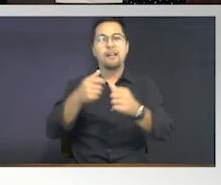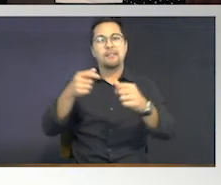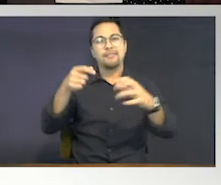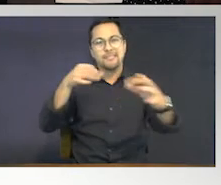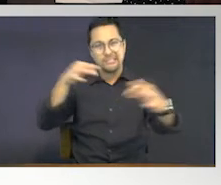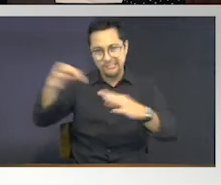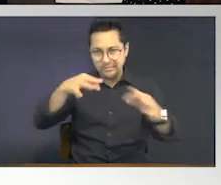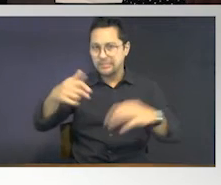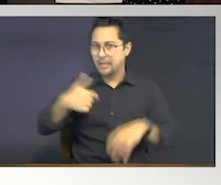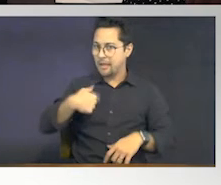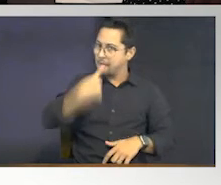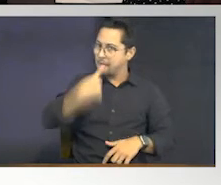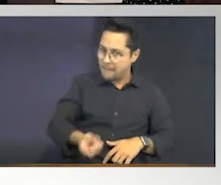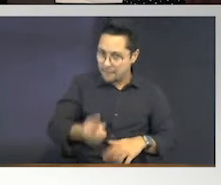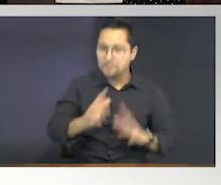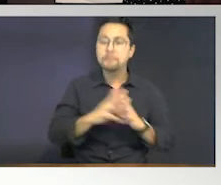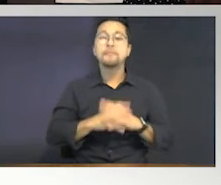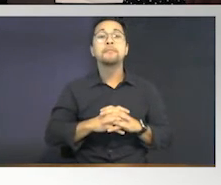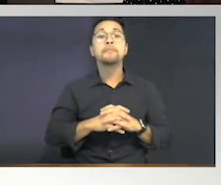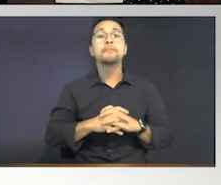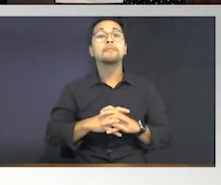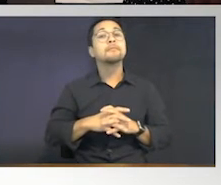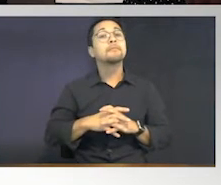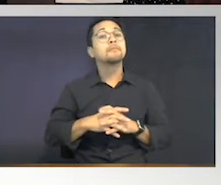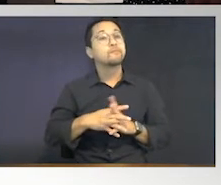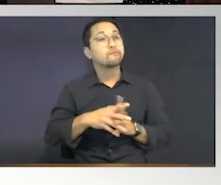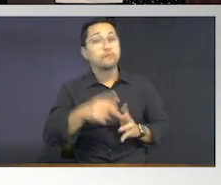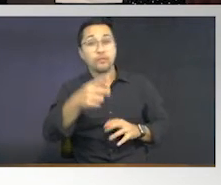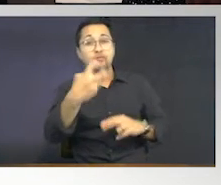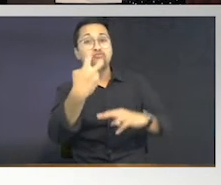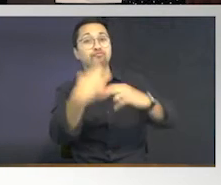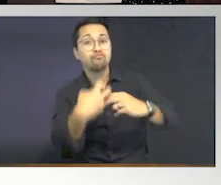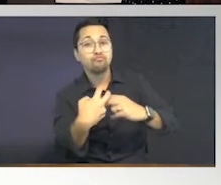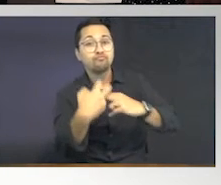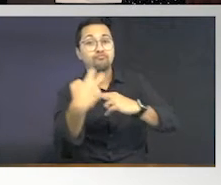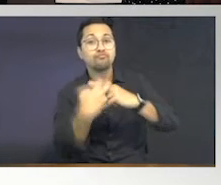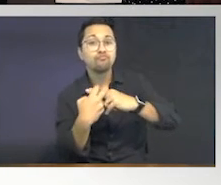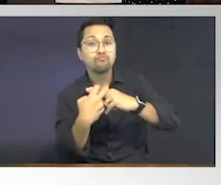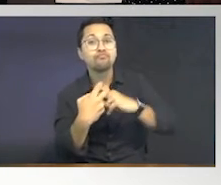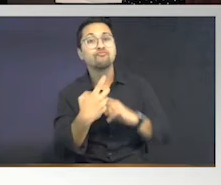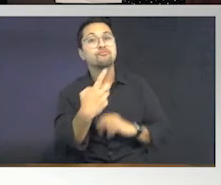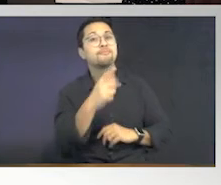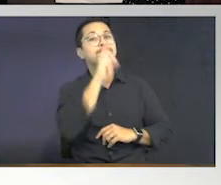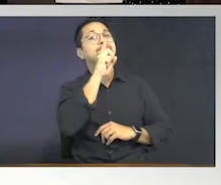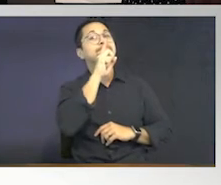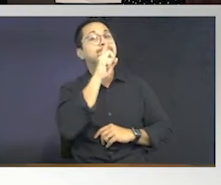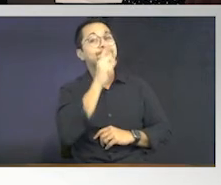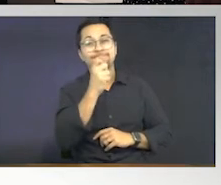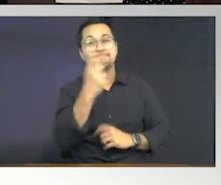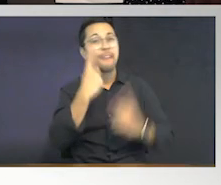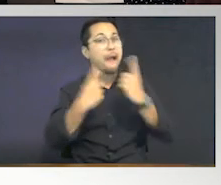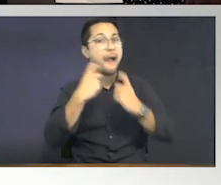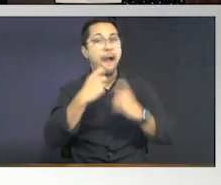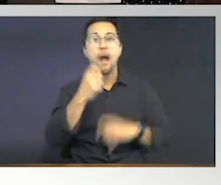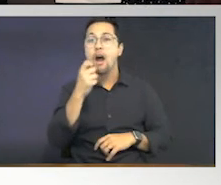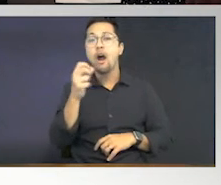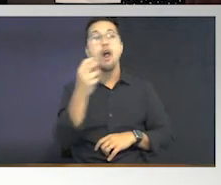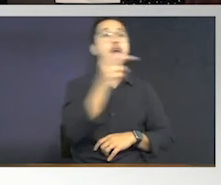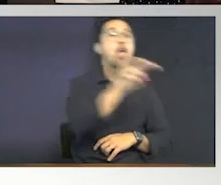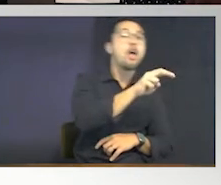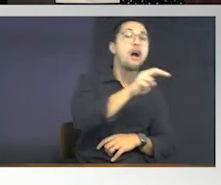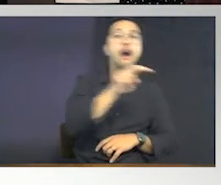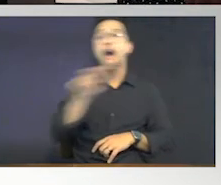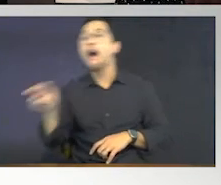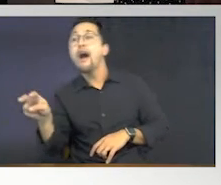I give you and not ask questions, and hopefully not look over and cheat from your